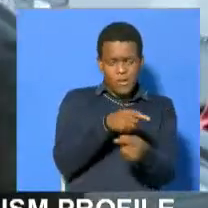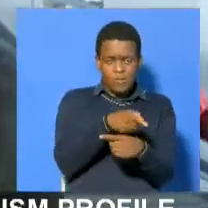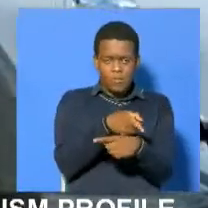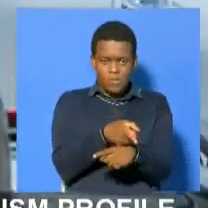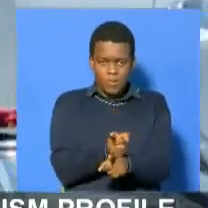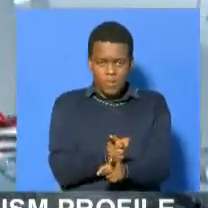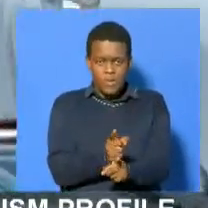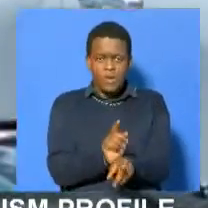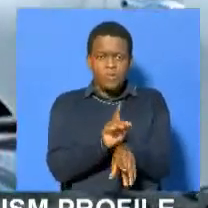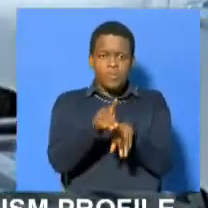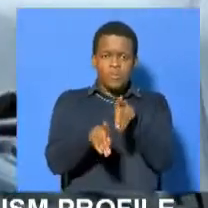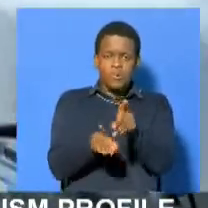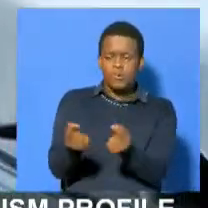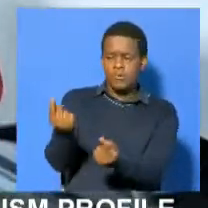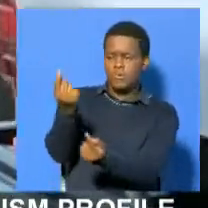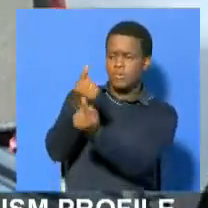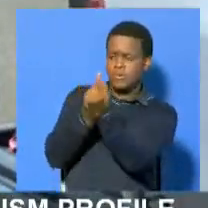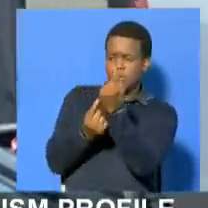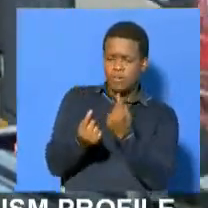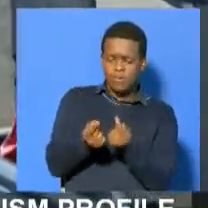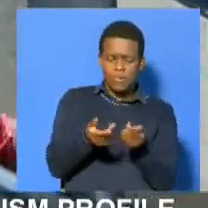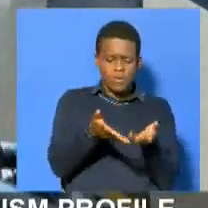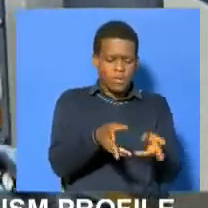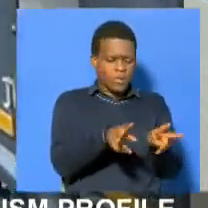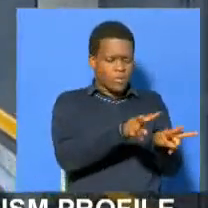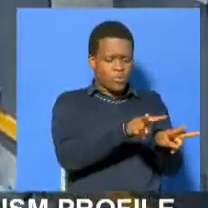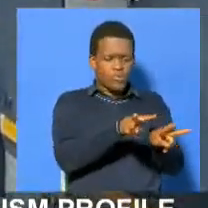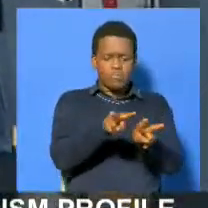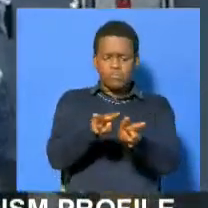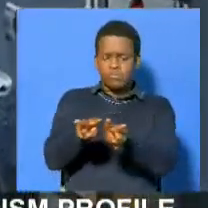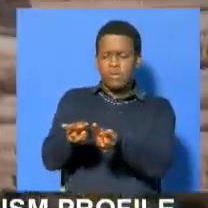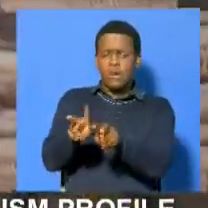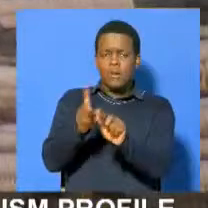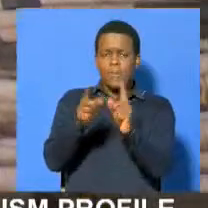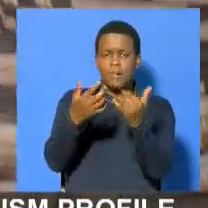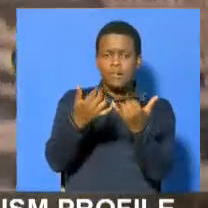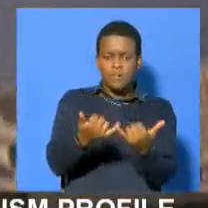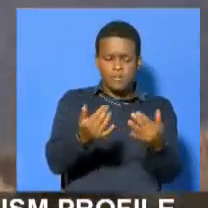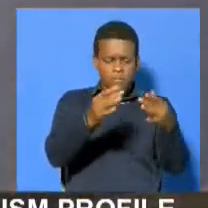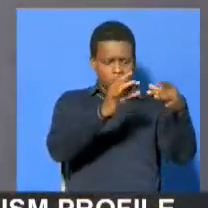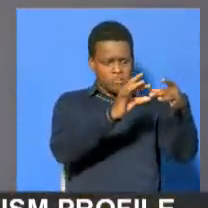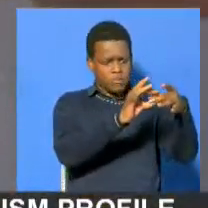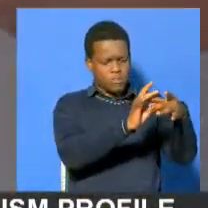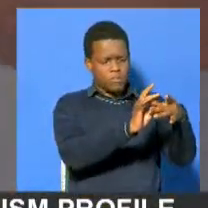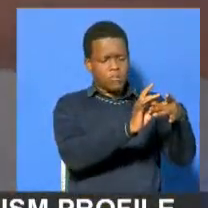tsana ha ba tlile go ta bojana leng ba rona. So connection le